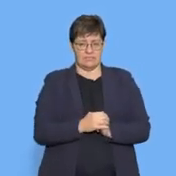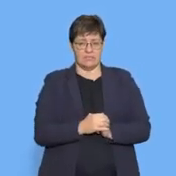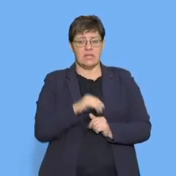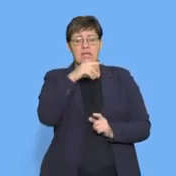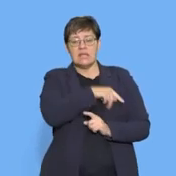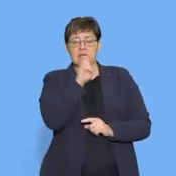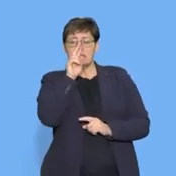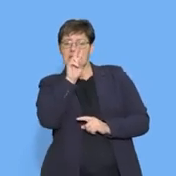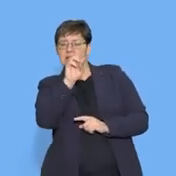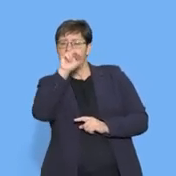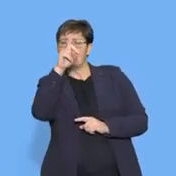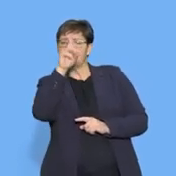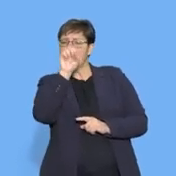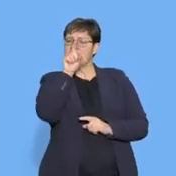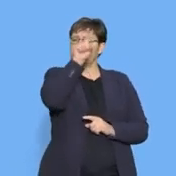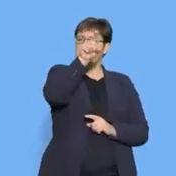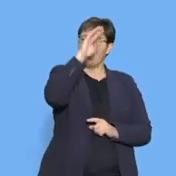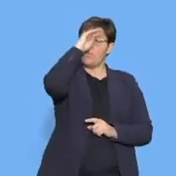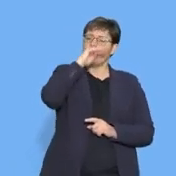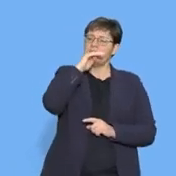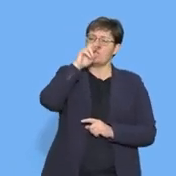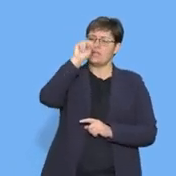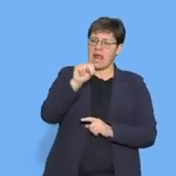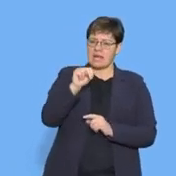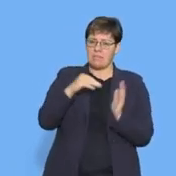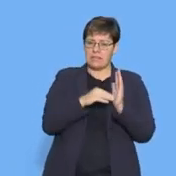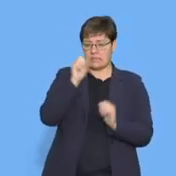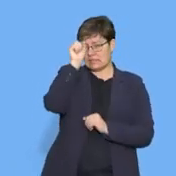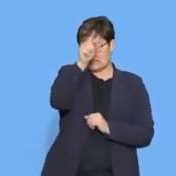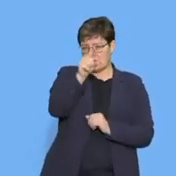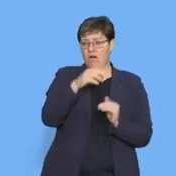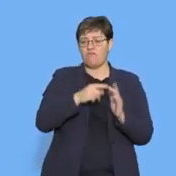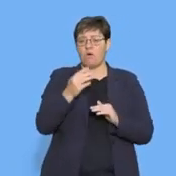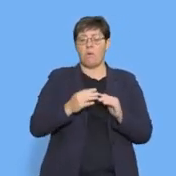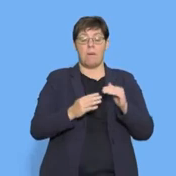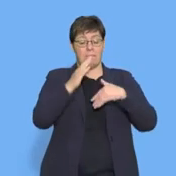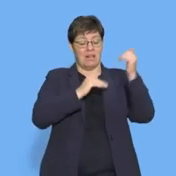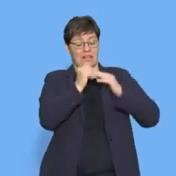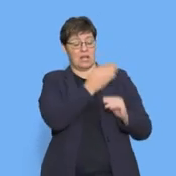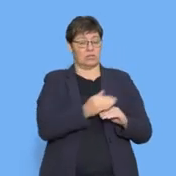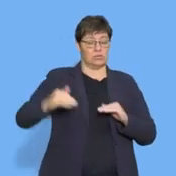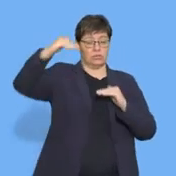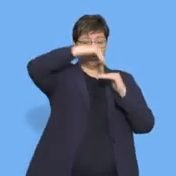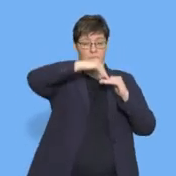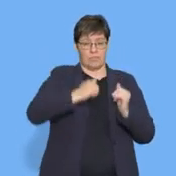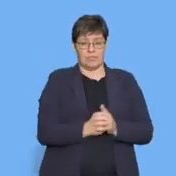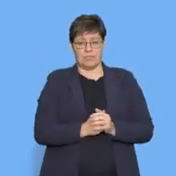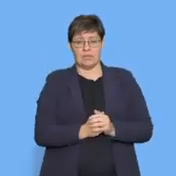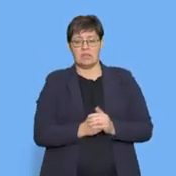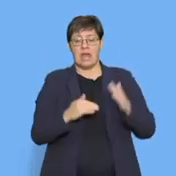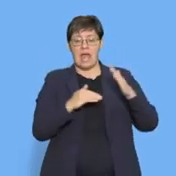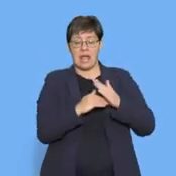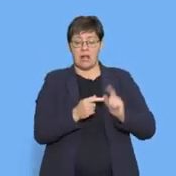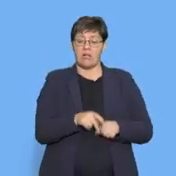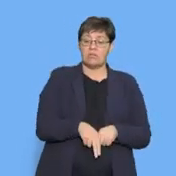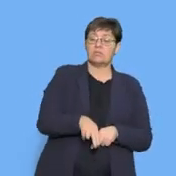at the window at n meters from the top of the building, so that's that height. And the angle